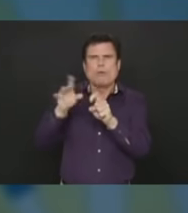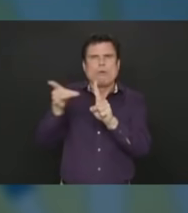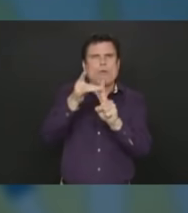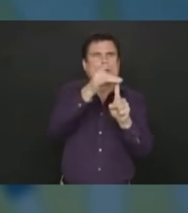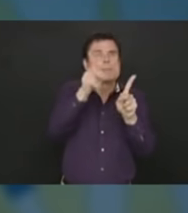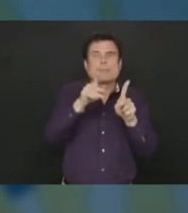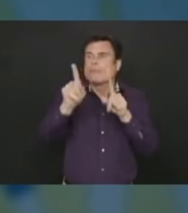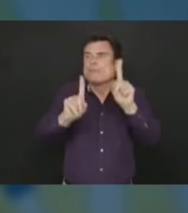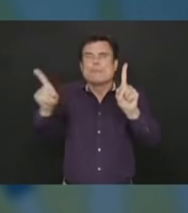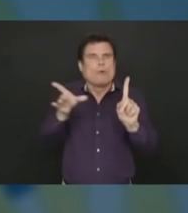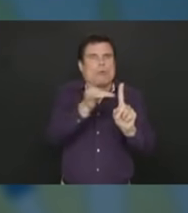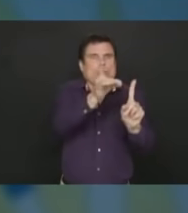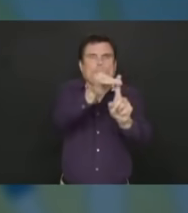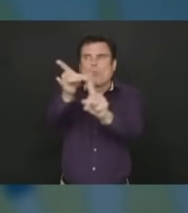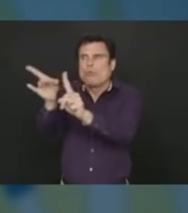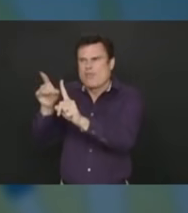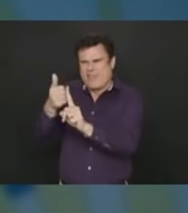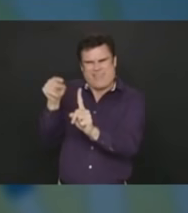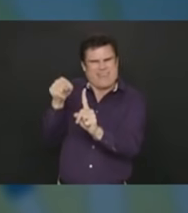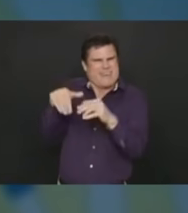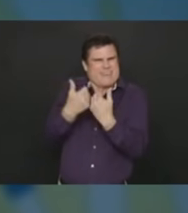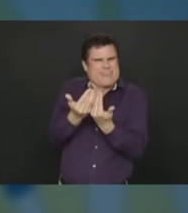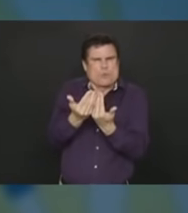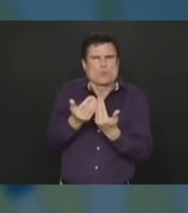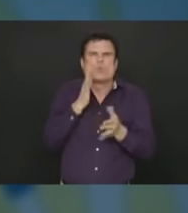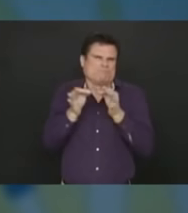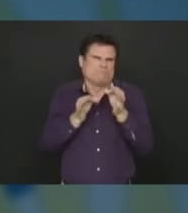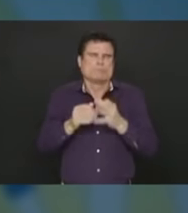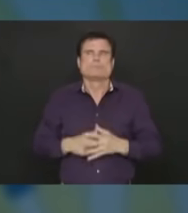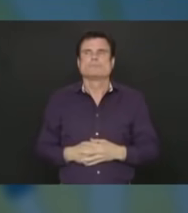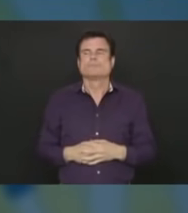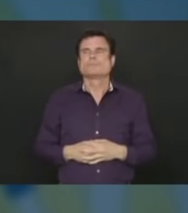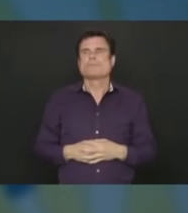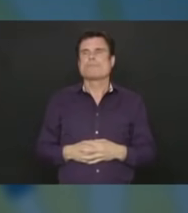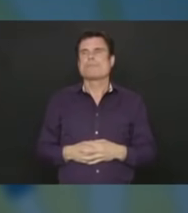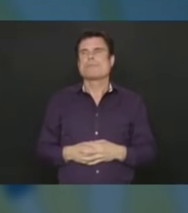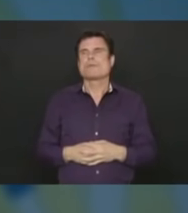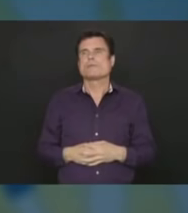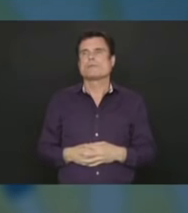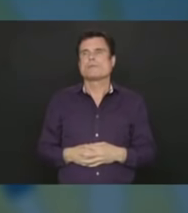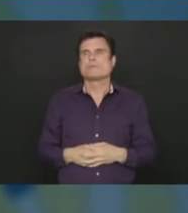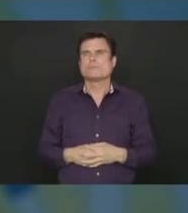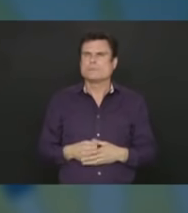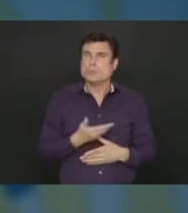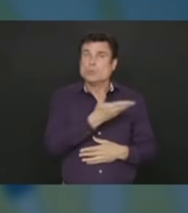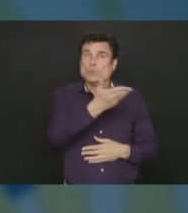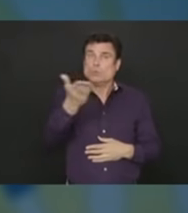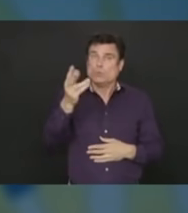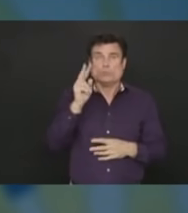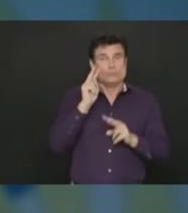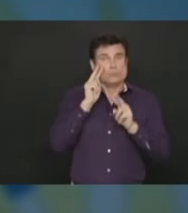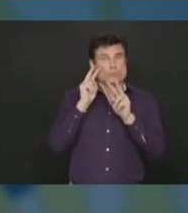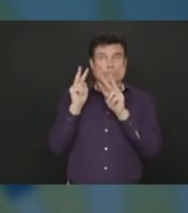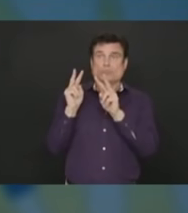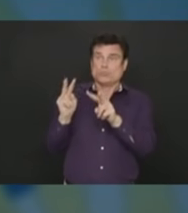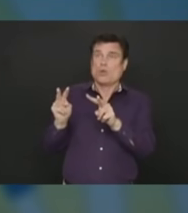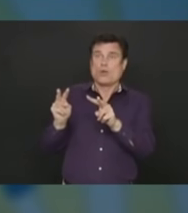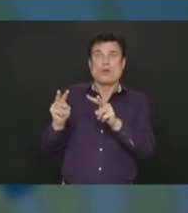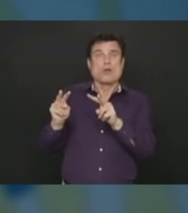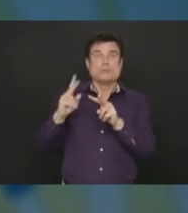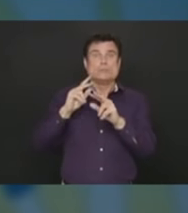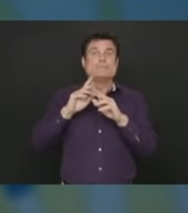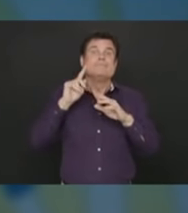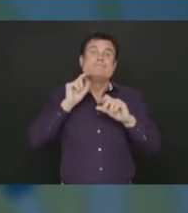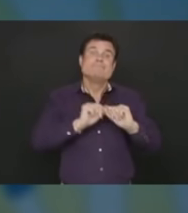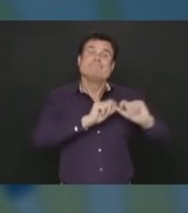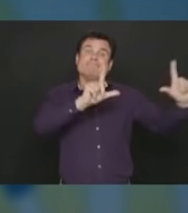that you've seen before. This is what we call our epidemic curve. So this is the number of new